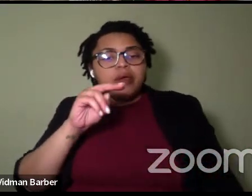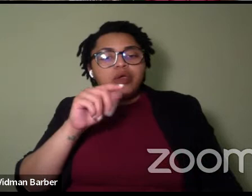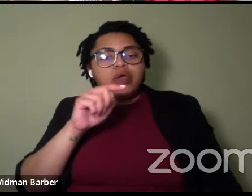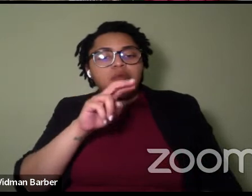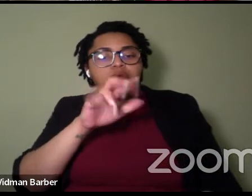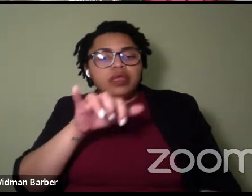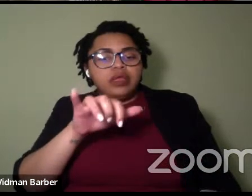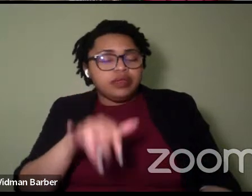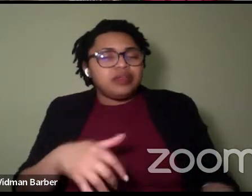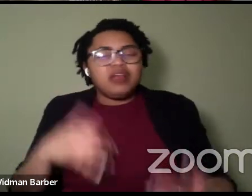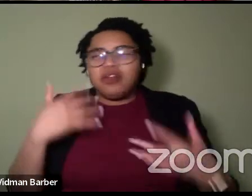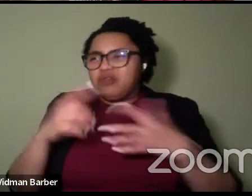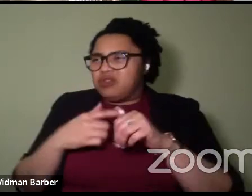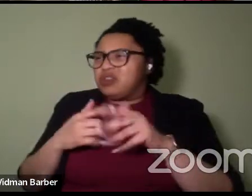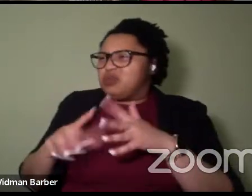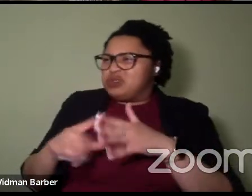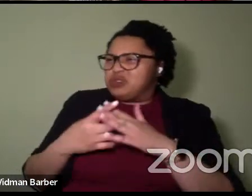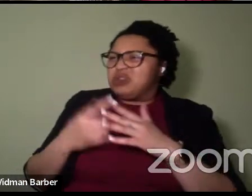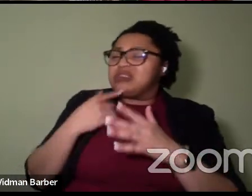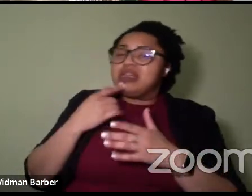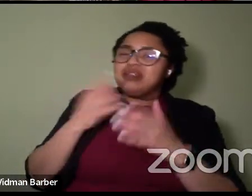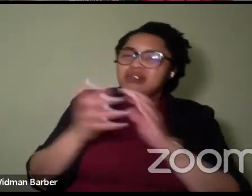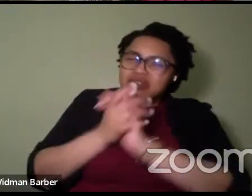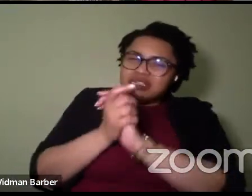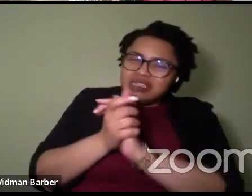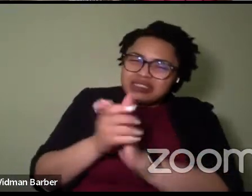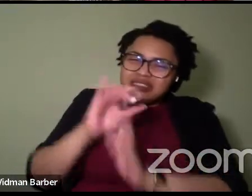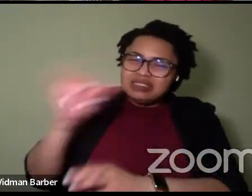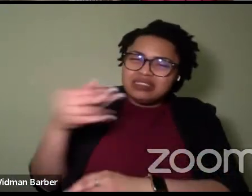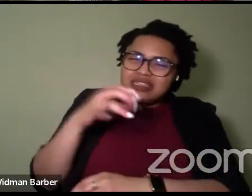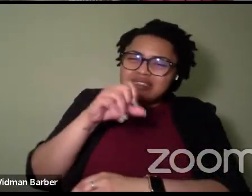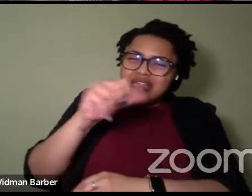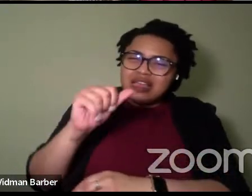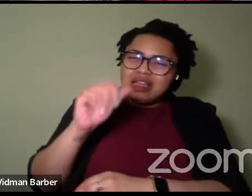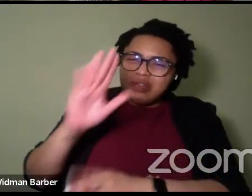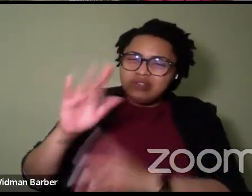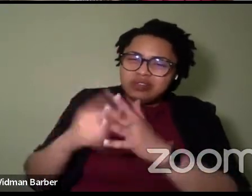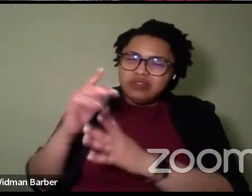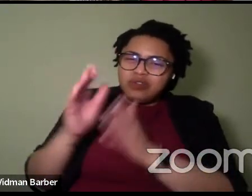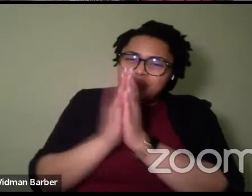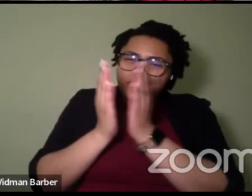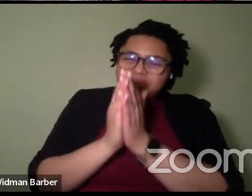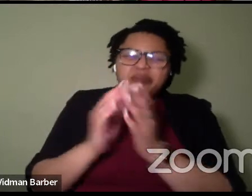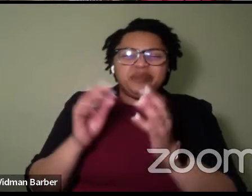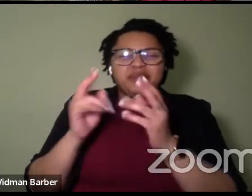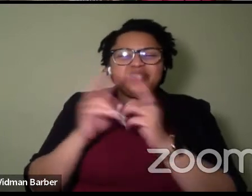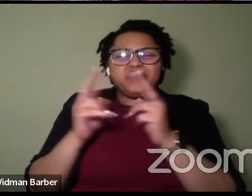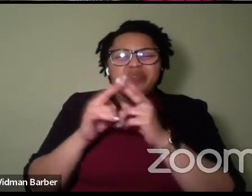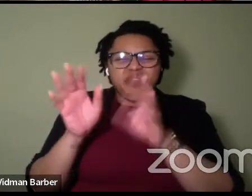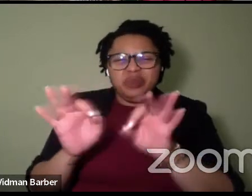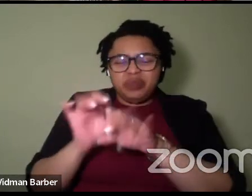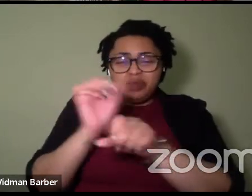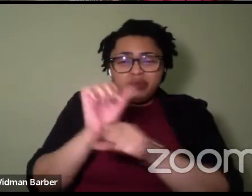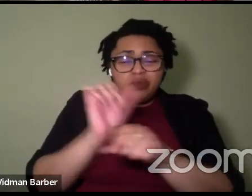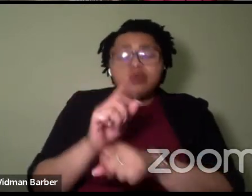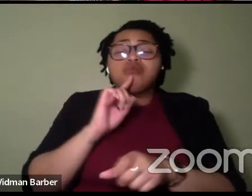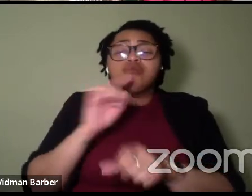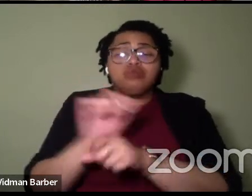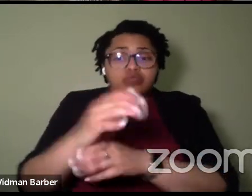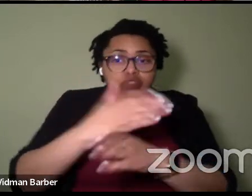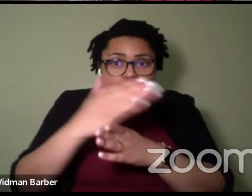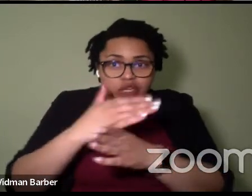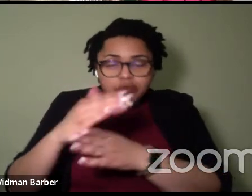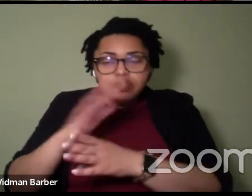congratulations to Jessica on the launch of her book. Very important work, and for the generosity of her really sharing her family's the stories